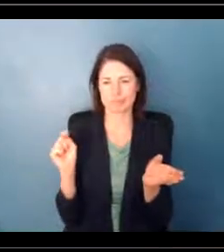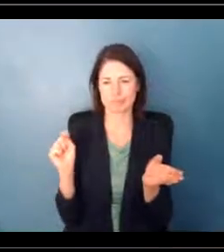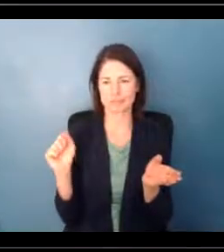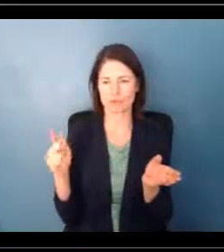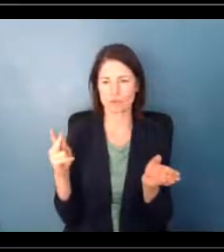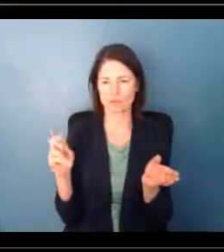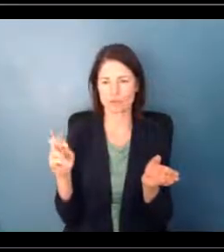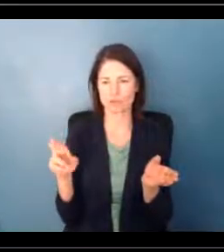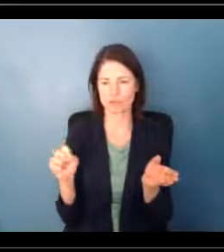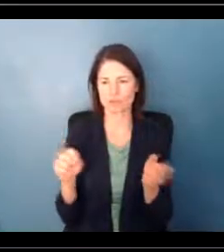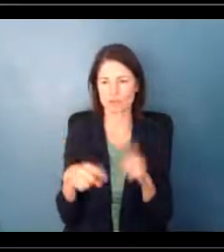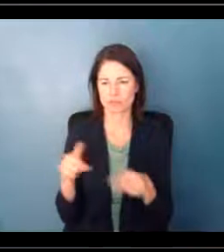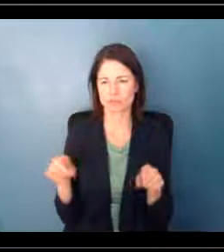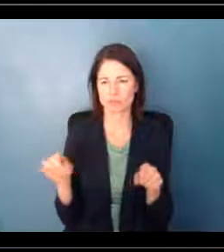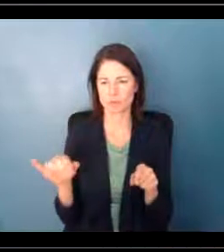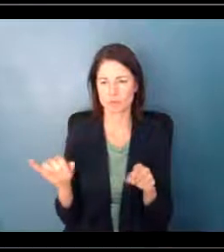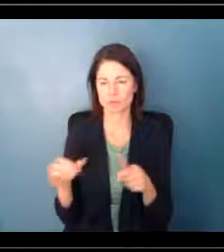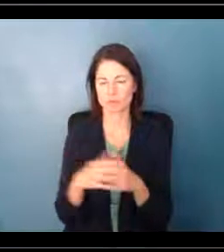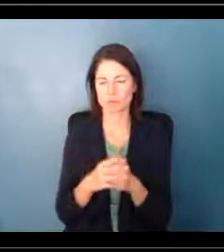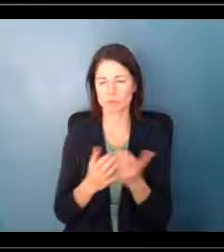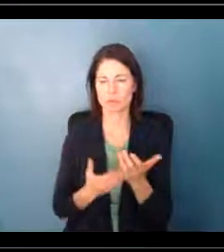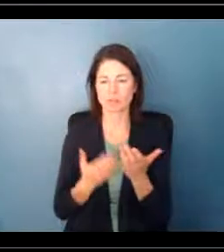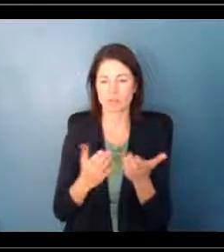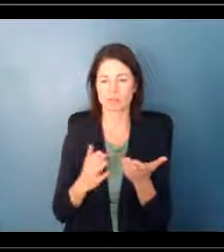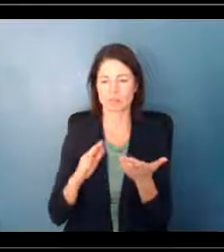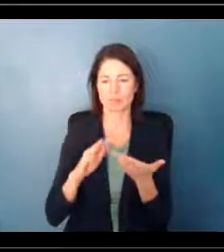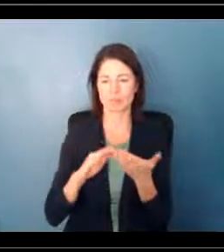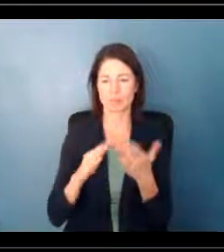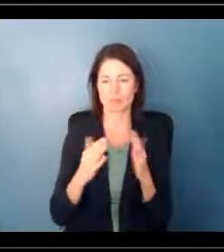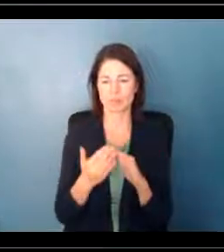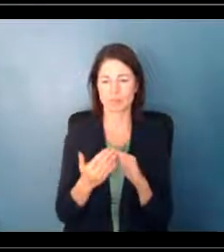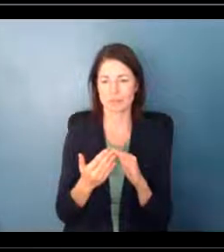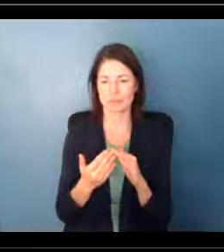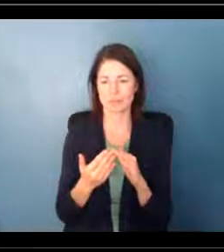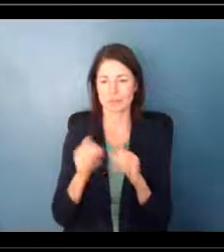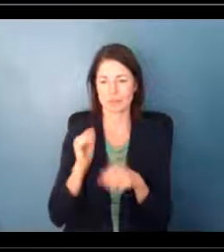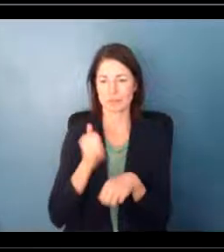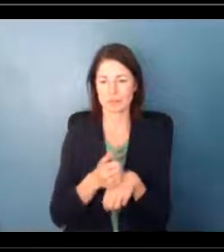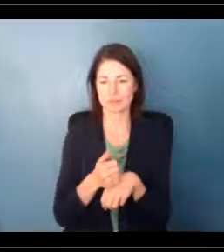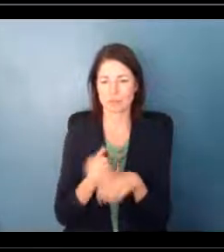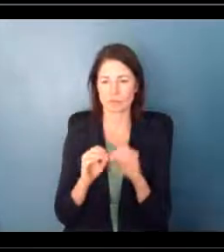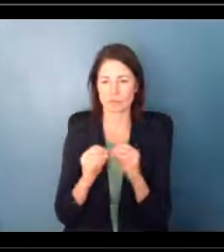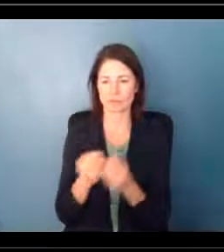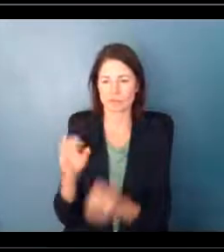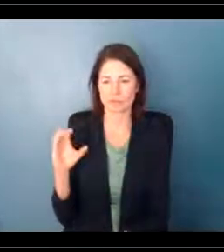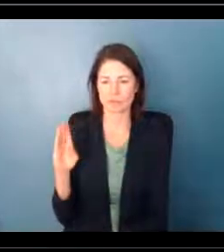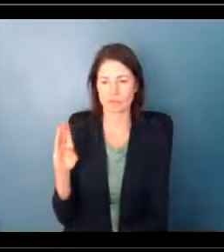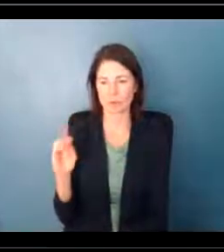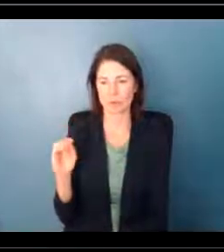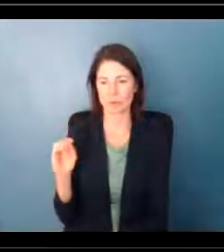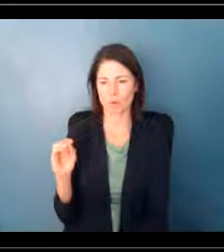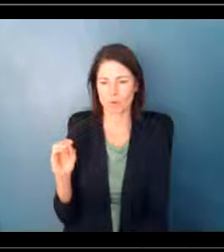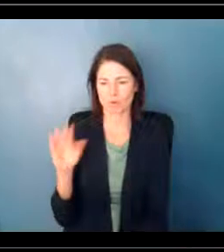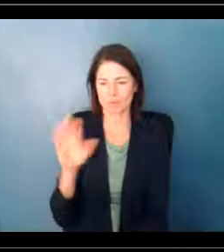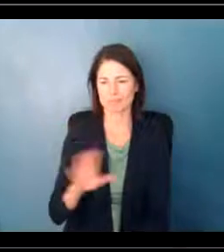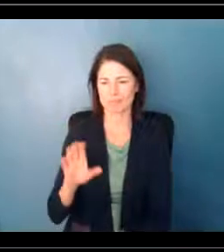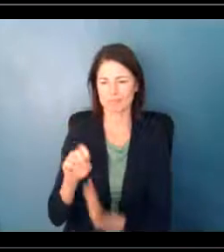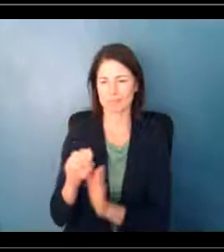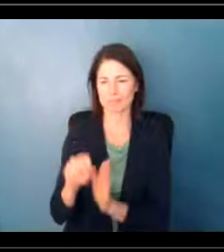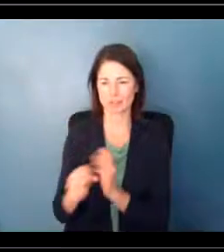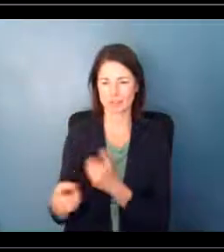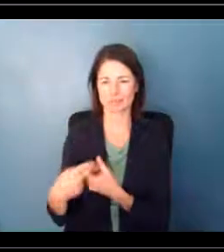even, suggest our community engagement, or excuse me, our community-based organizations, throughout the state, participate in this as